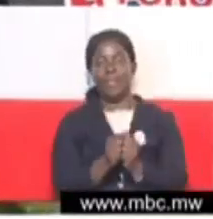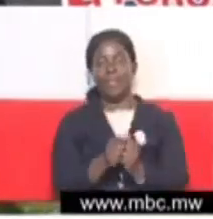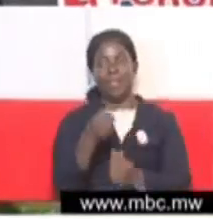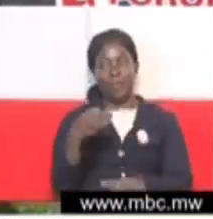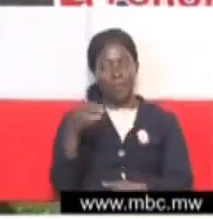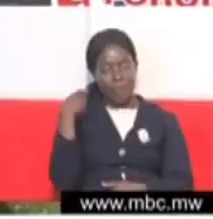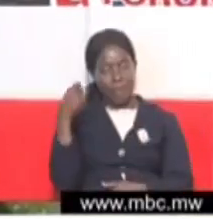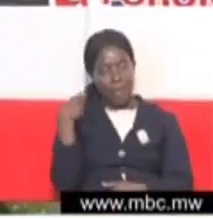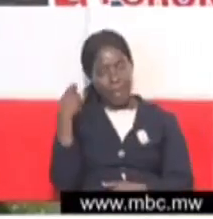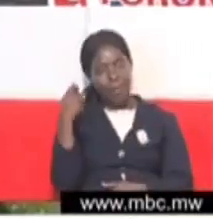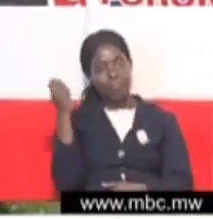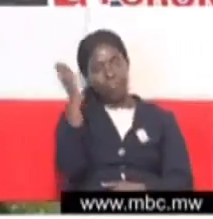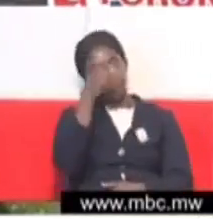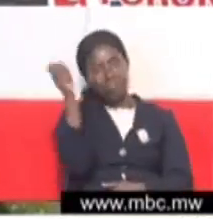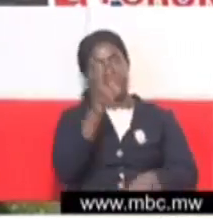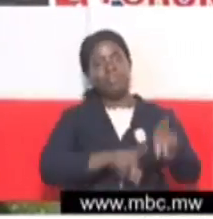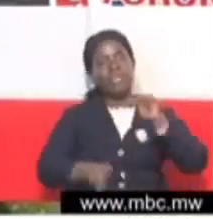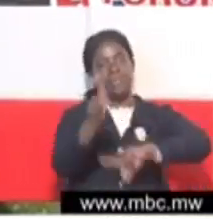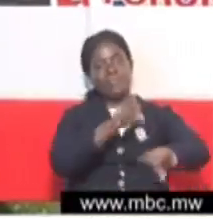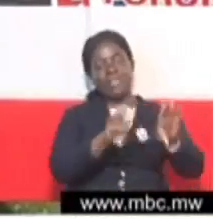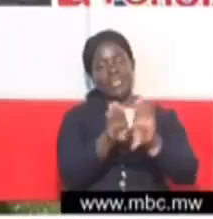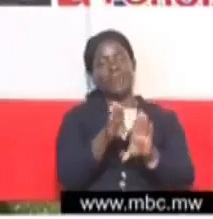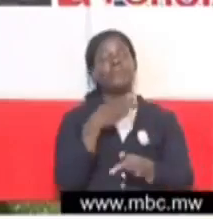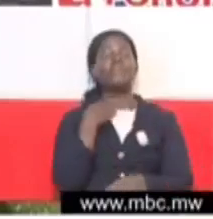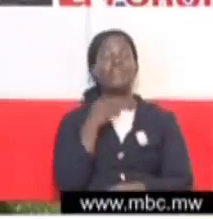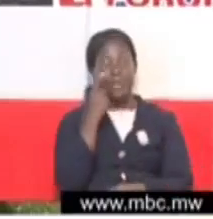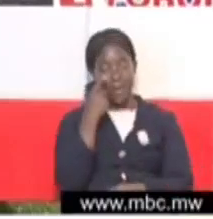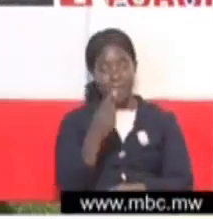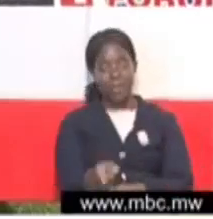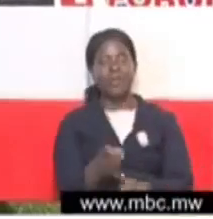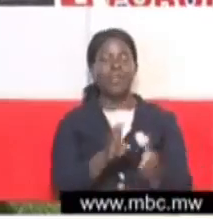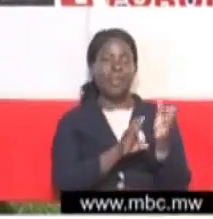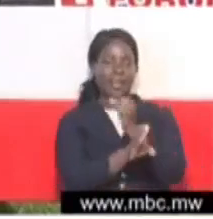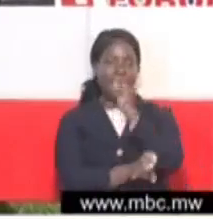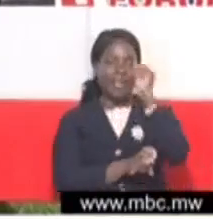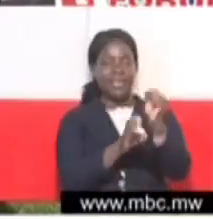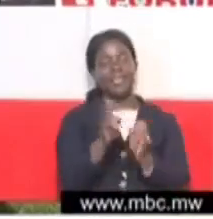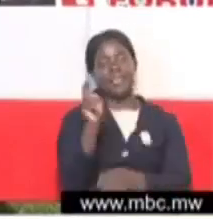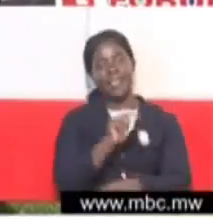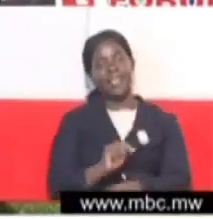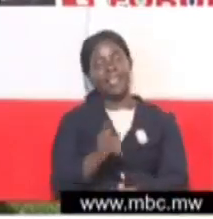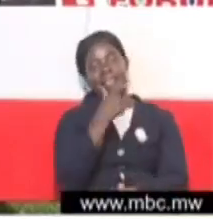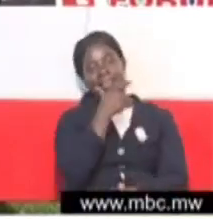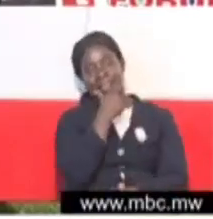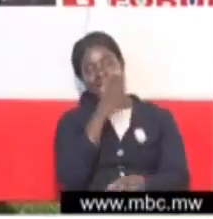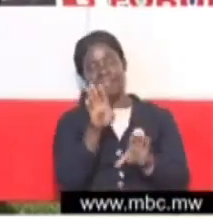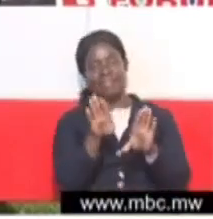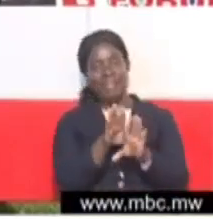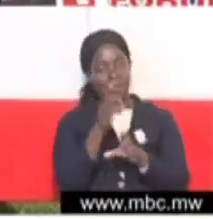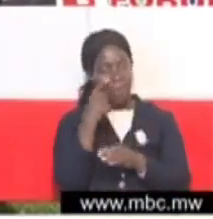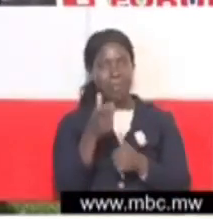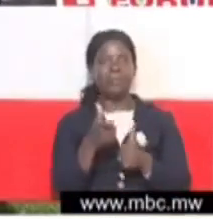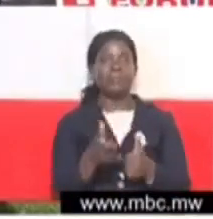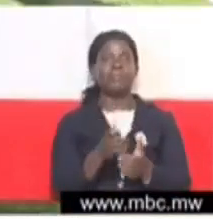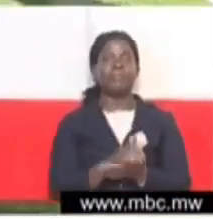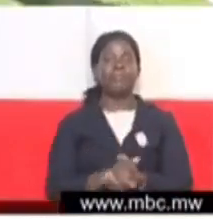to participate to ensure the country's national interests are taken into account.